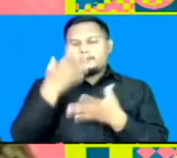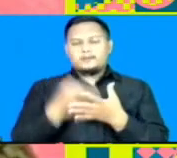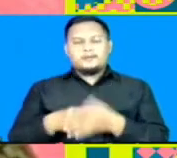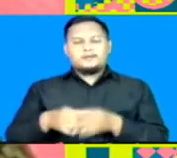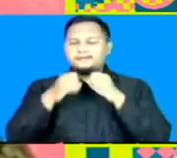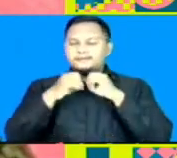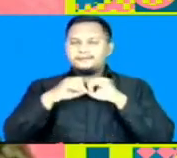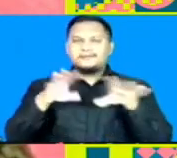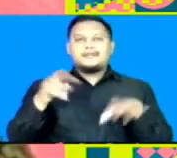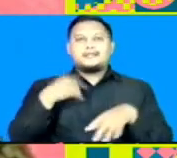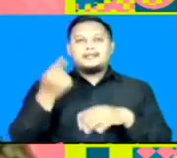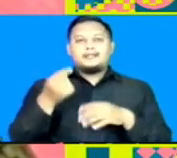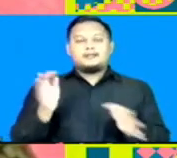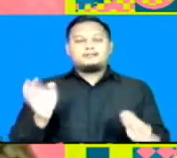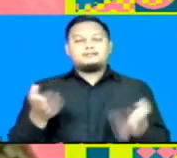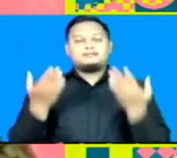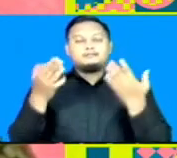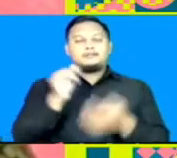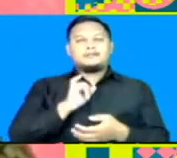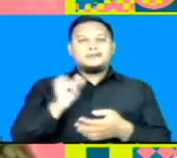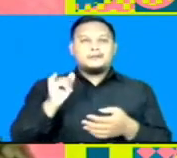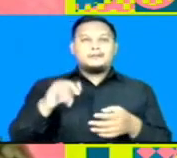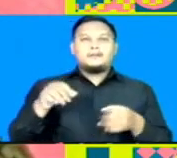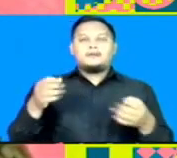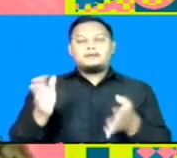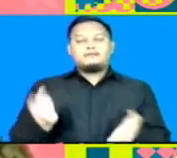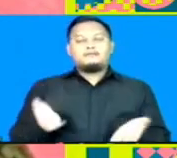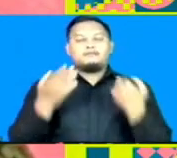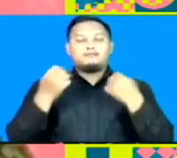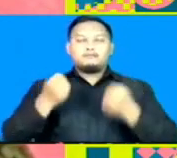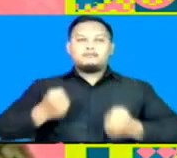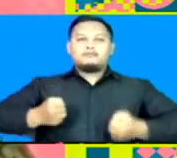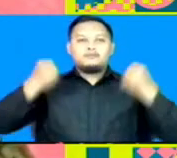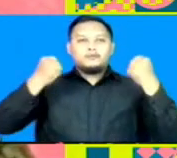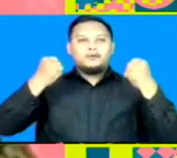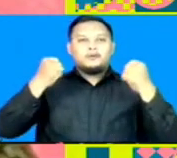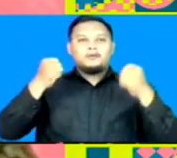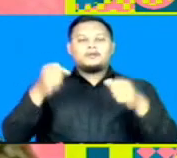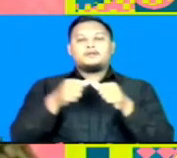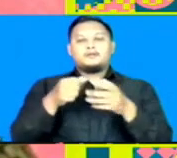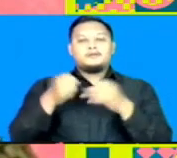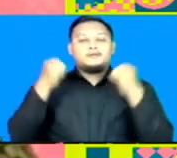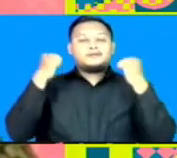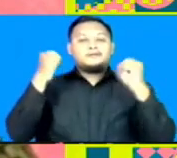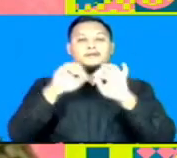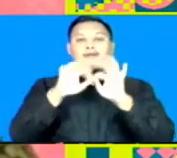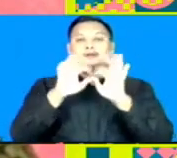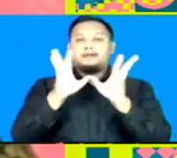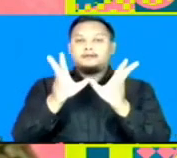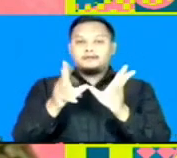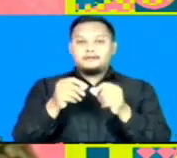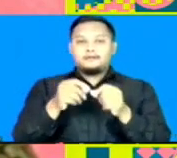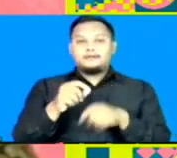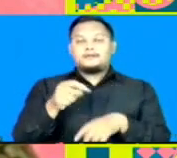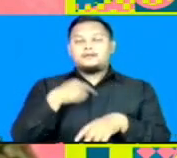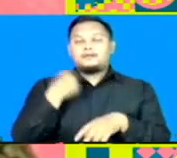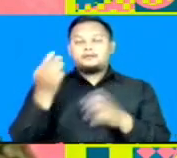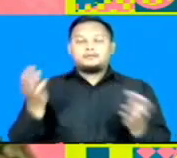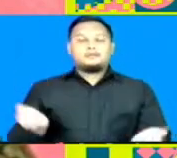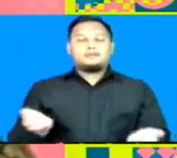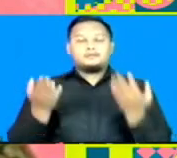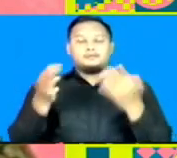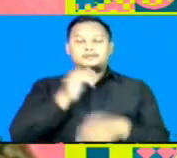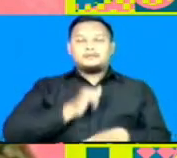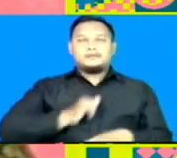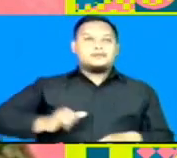resilience, reiterating the spirit of inclusiveness in Recover Together, with reintegrated multilateralism